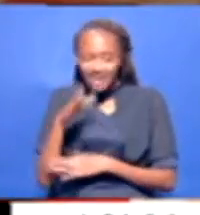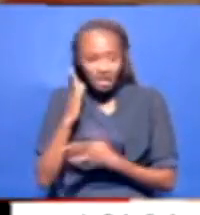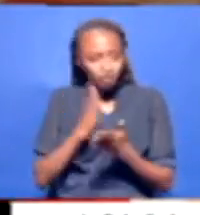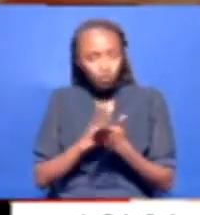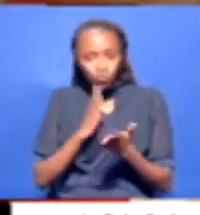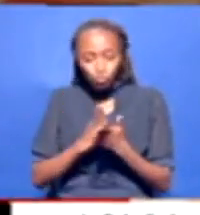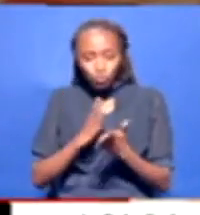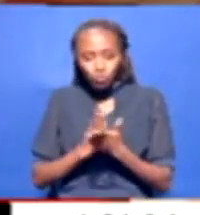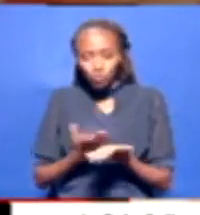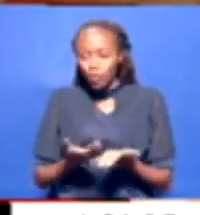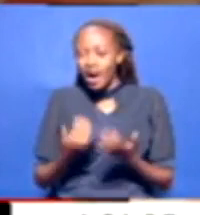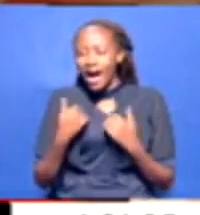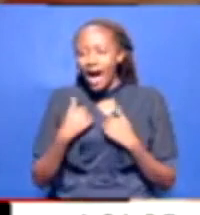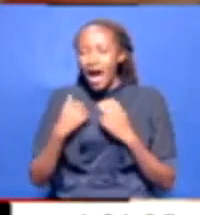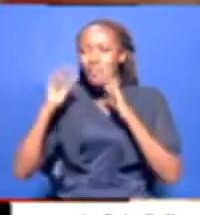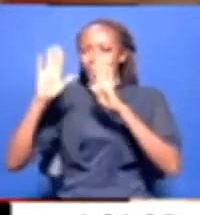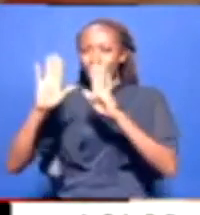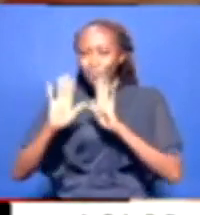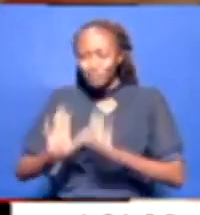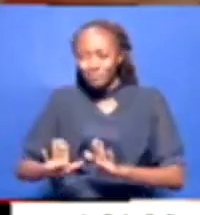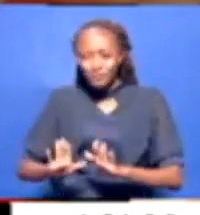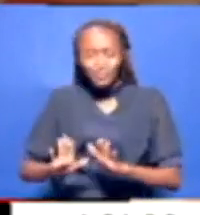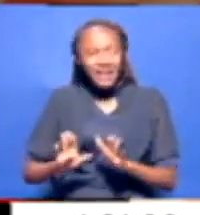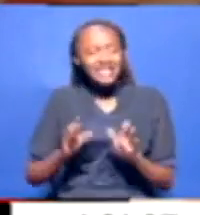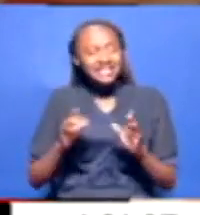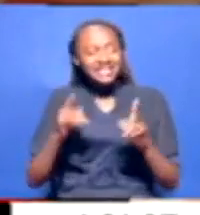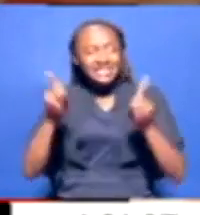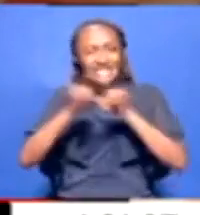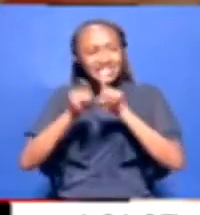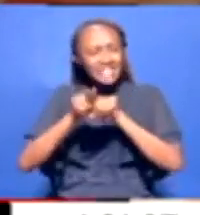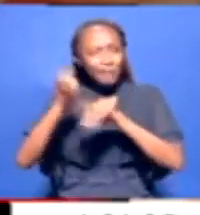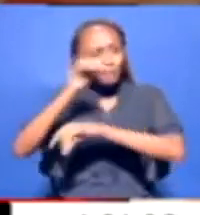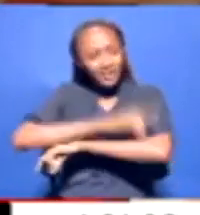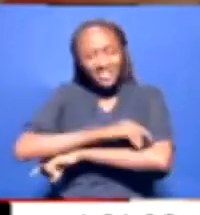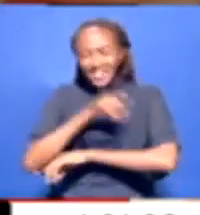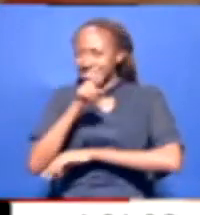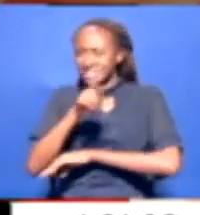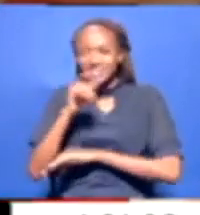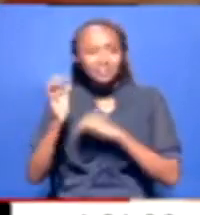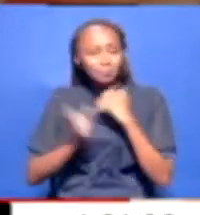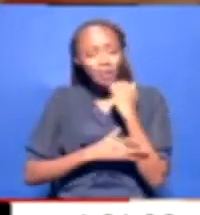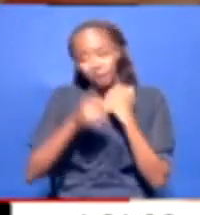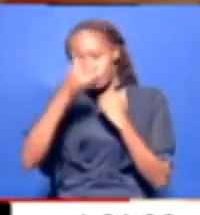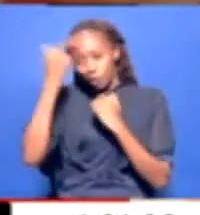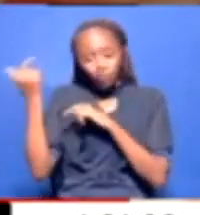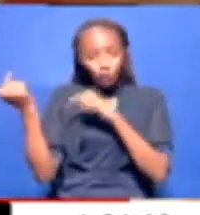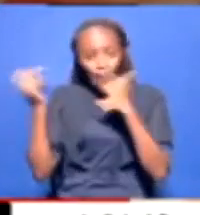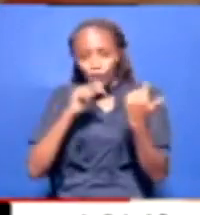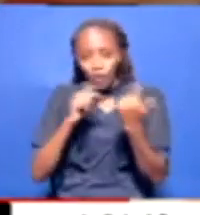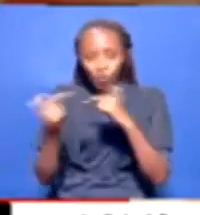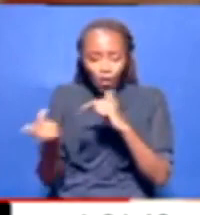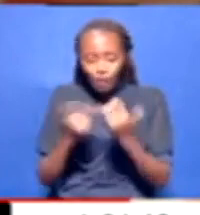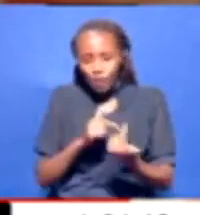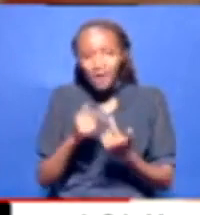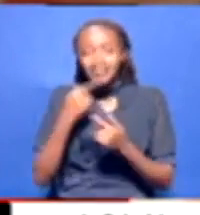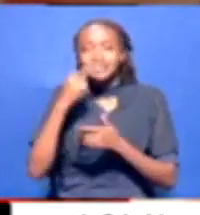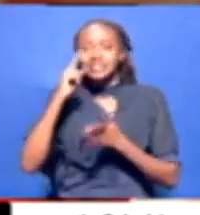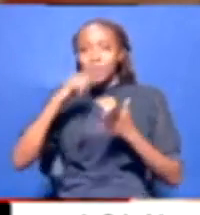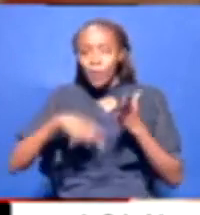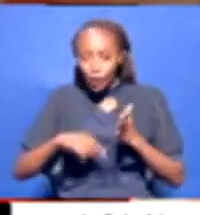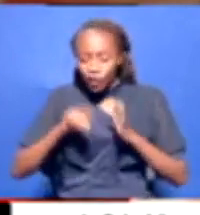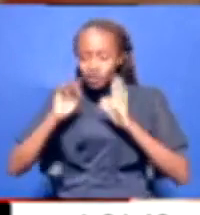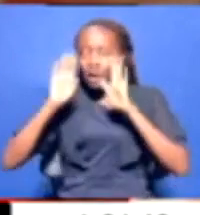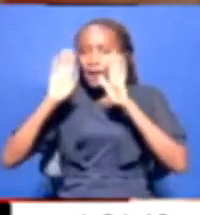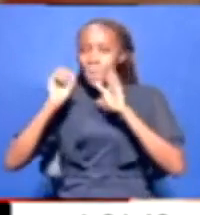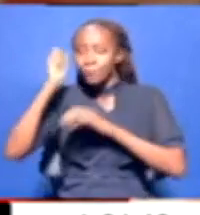political campaign meetings that might trigger confrontation between rival camps. Maalim said politicians should follow the Public